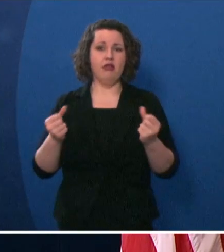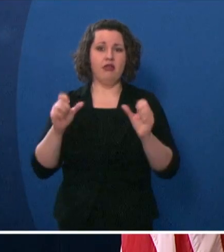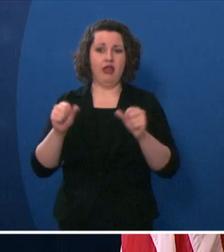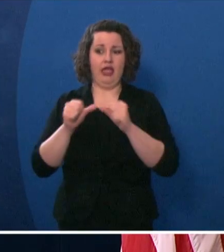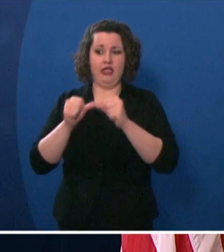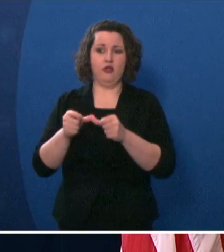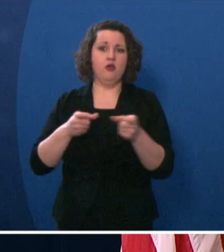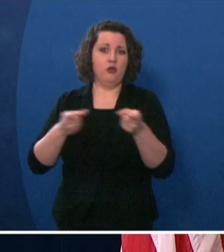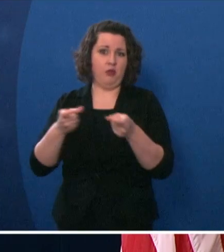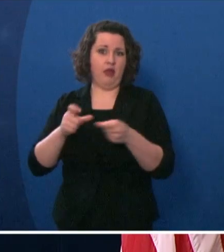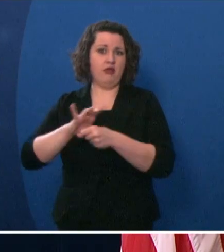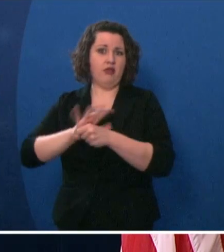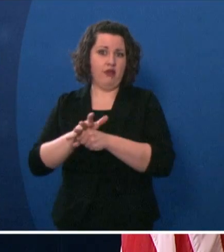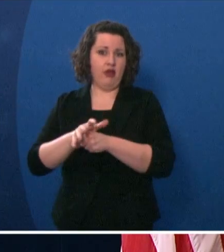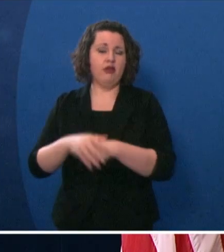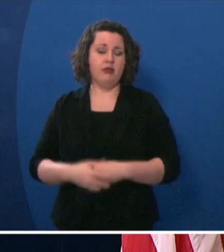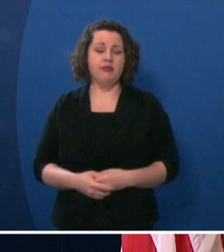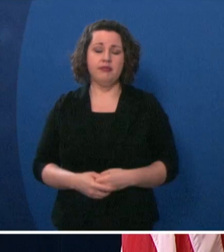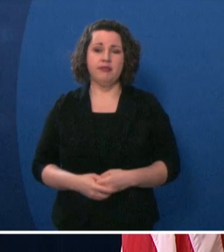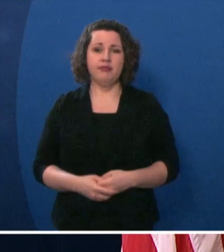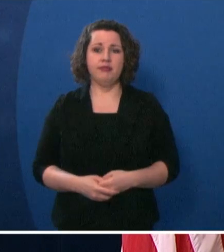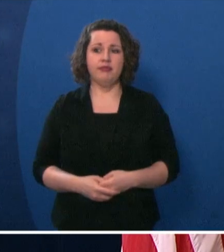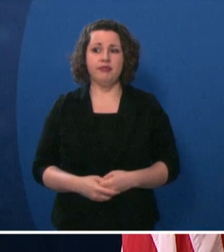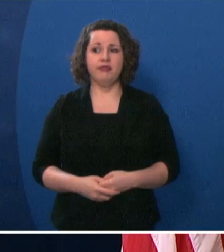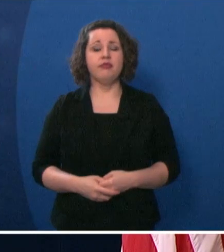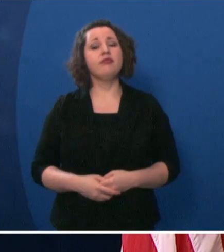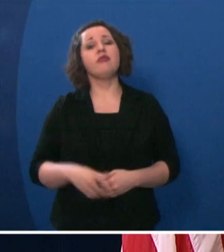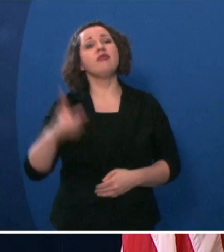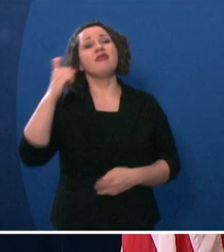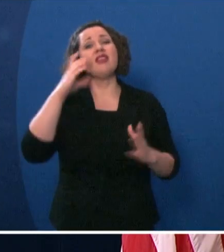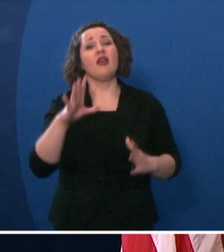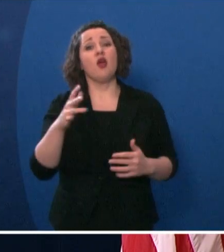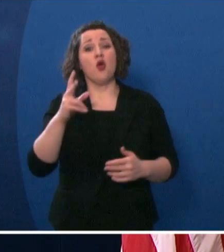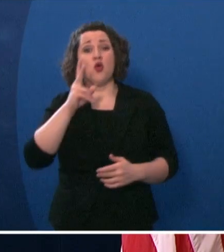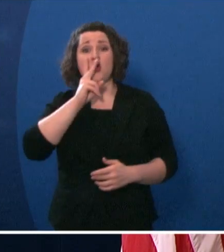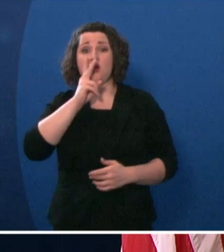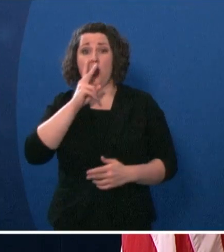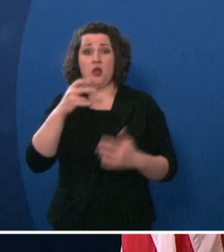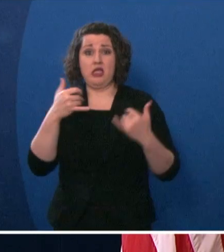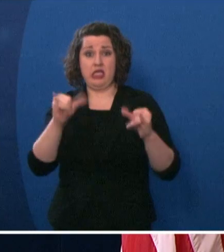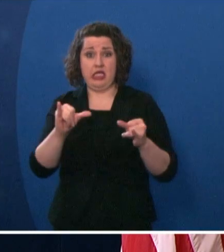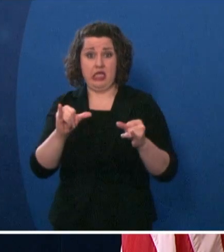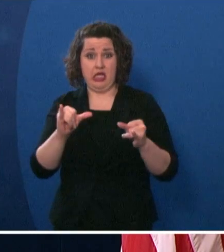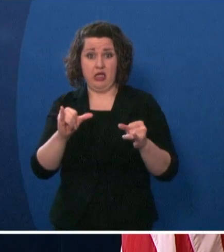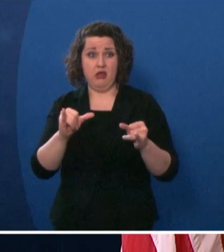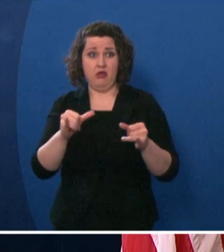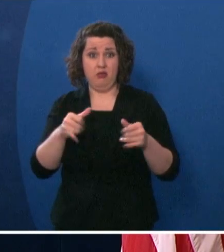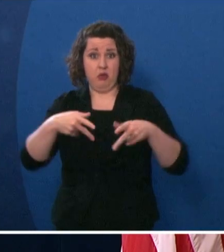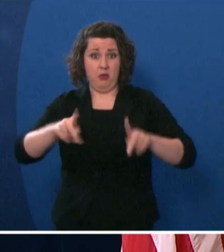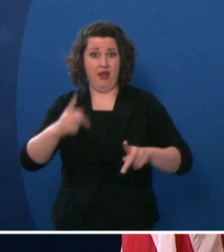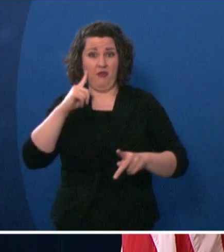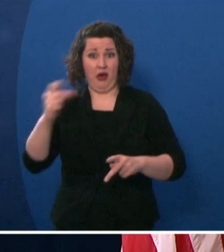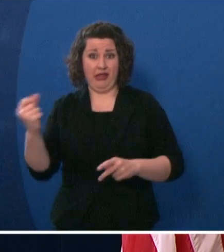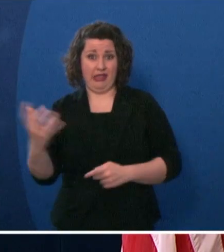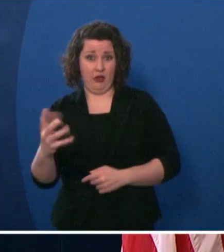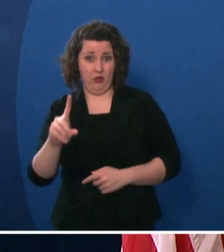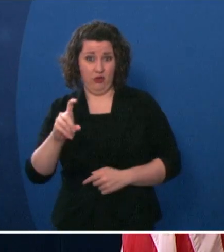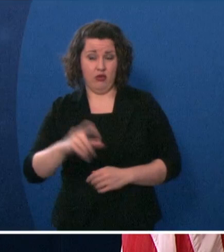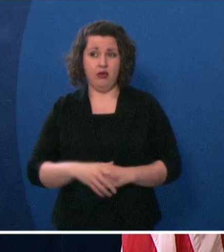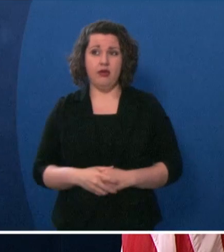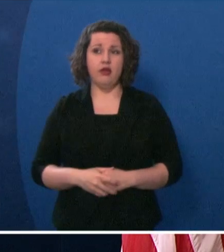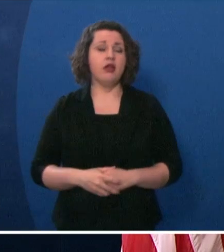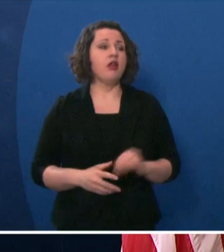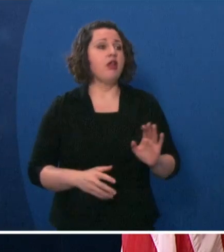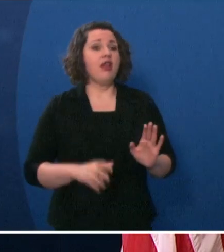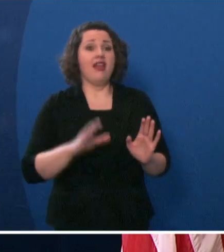manage virus activity in their communities. Governor, will smoking still be allowed in the casinos that open? Yeah, we're not changing